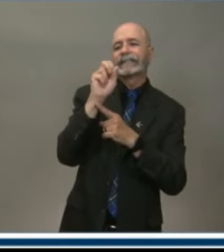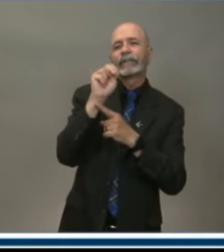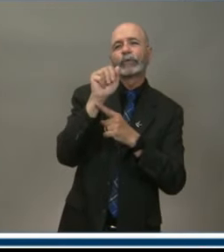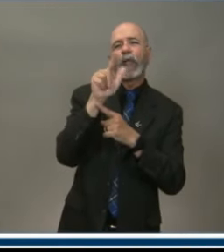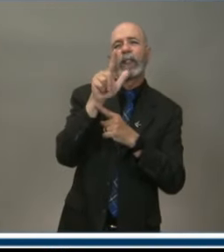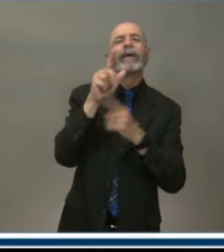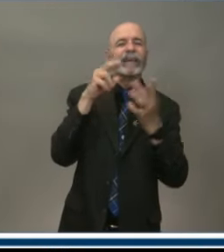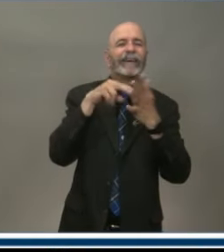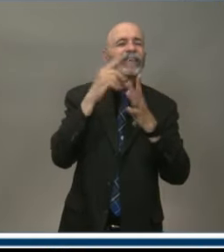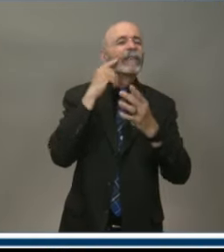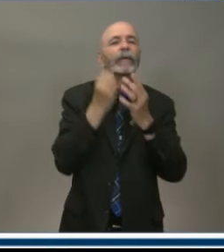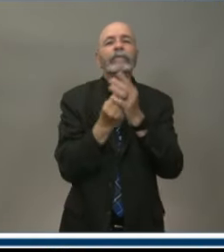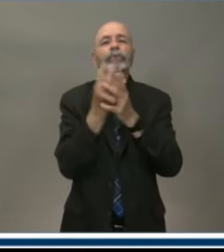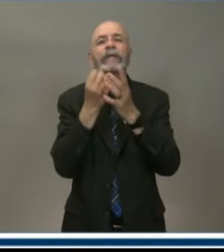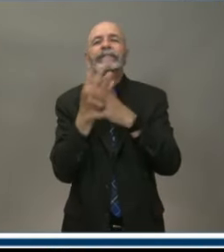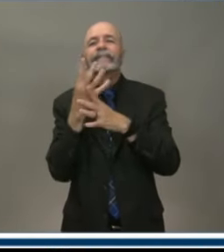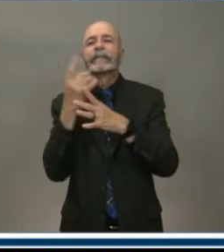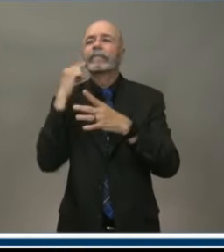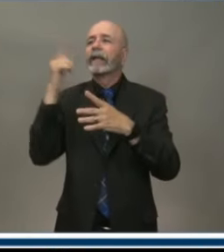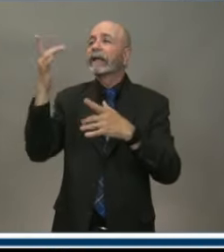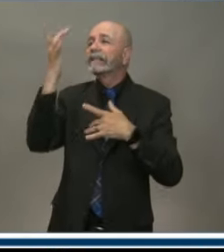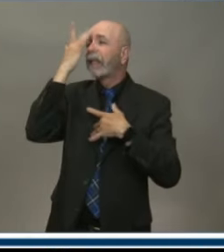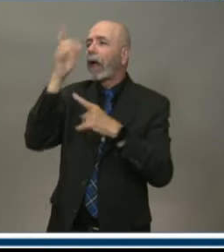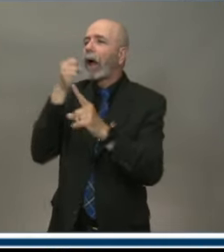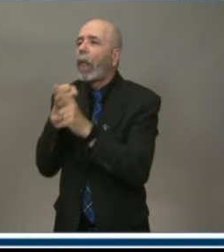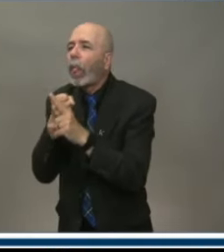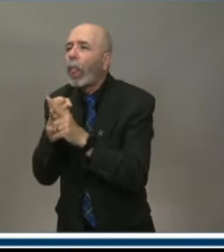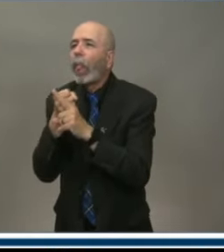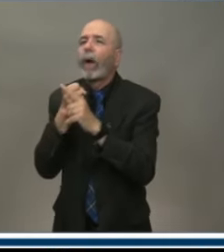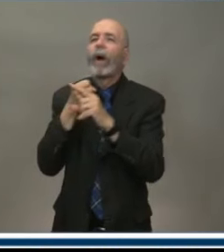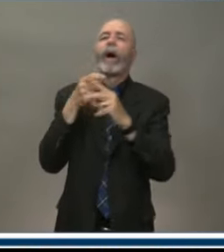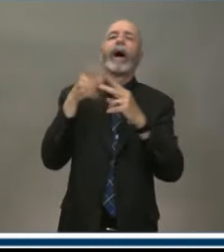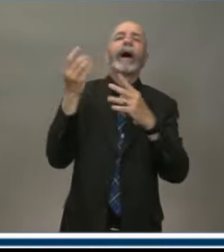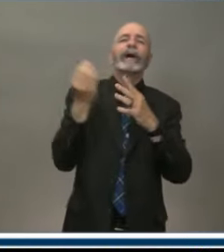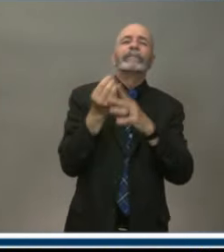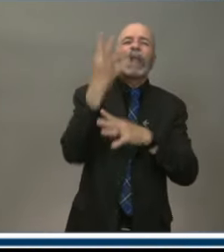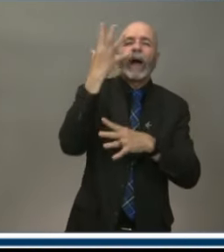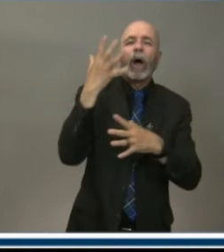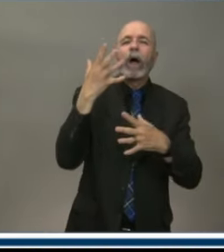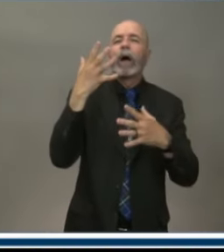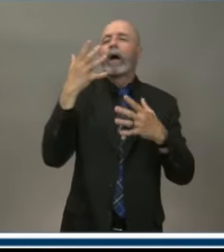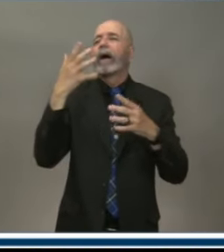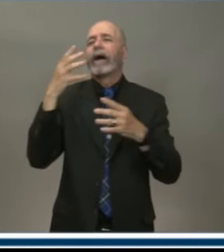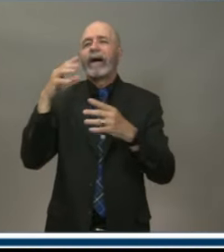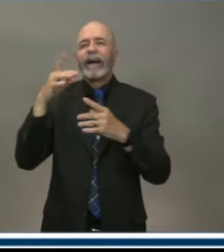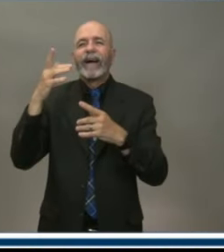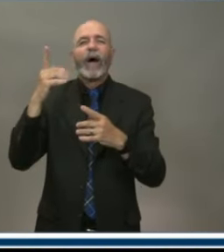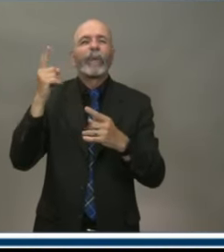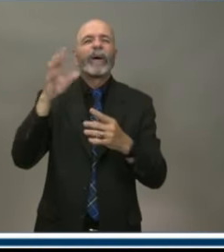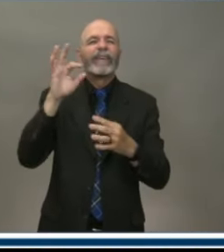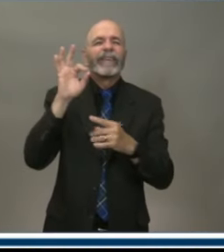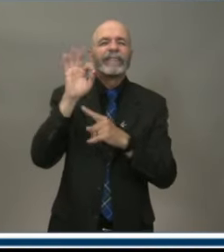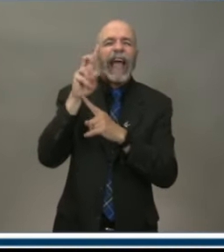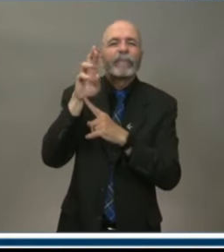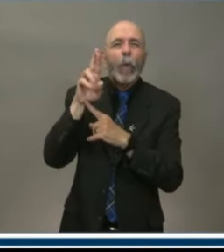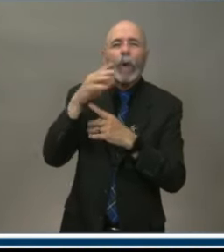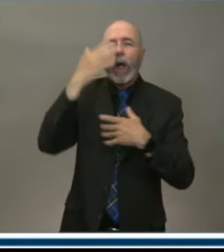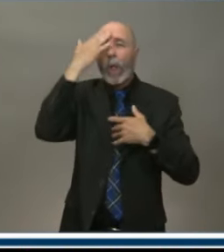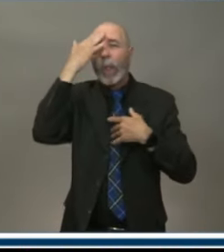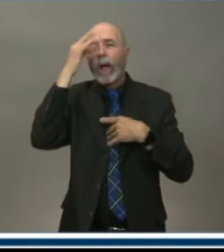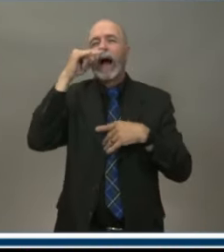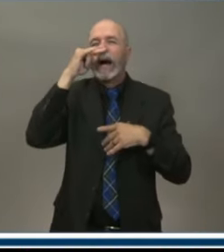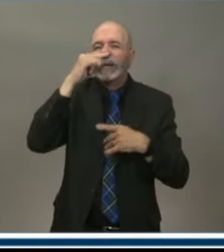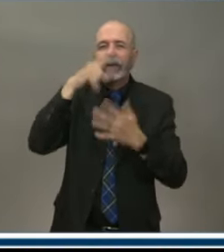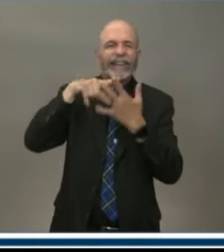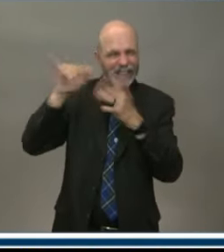non-COVID related? Are there any further stresses that spring brings, or is it an easier time for healthcare resources? So typically